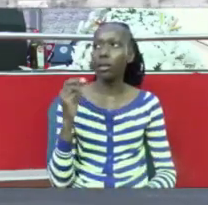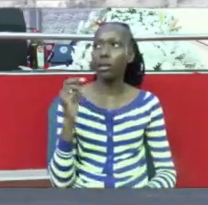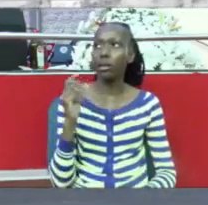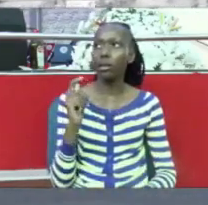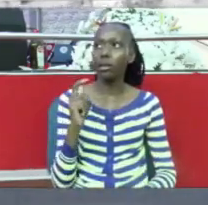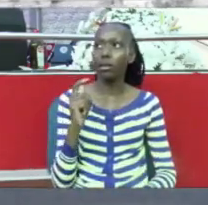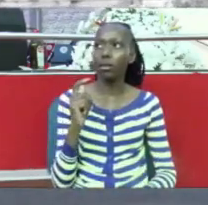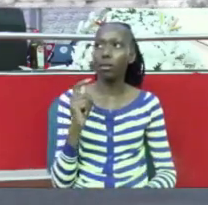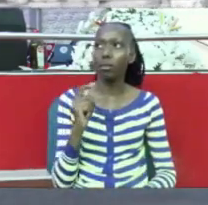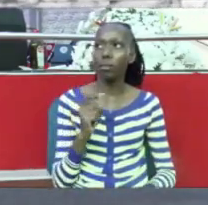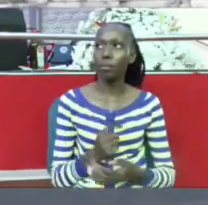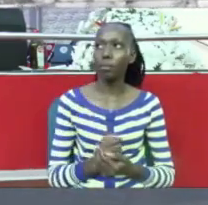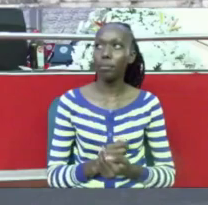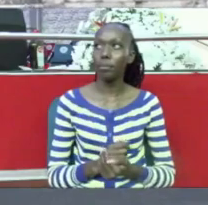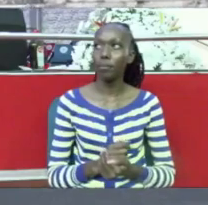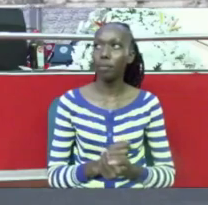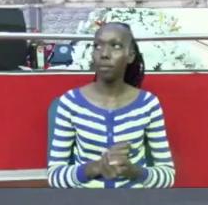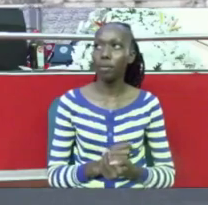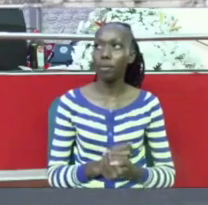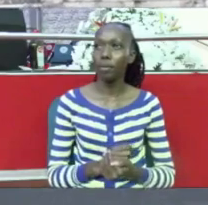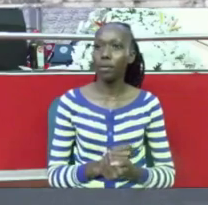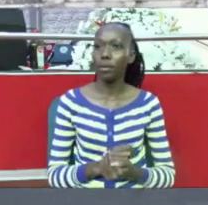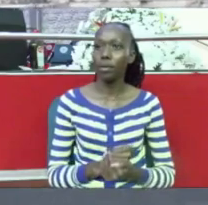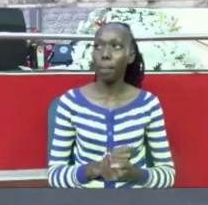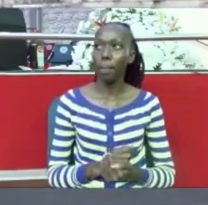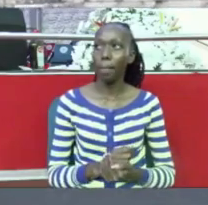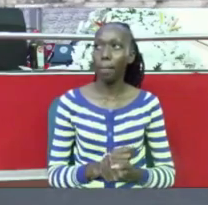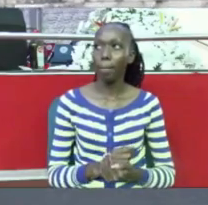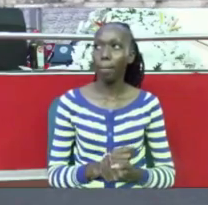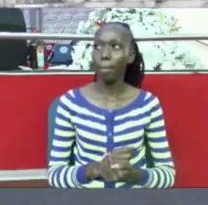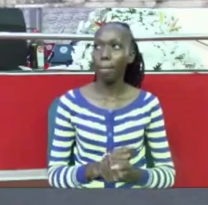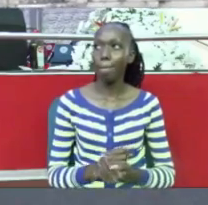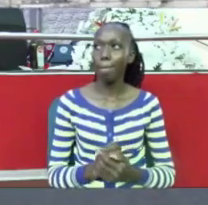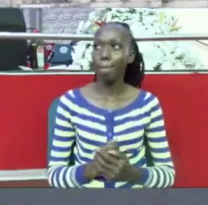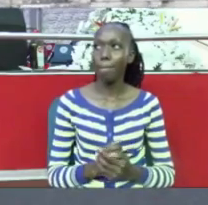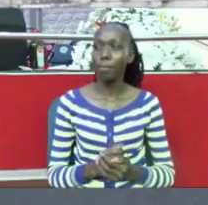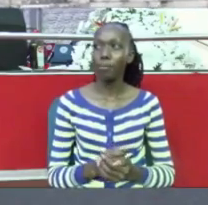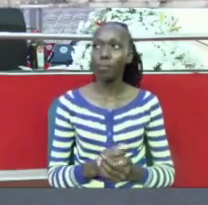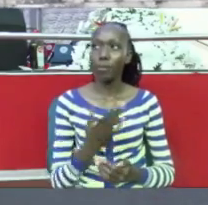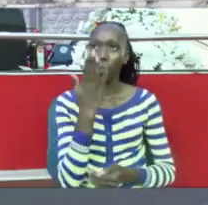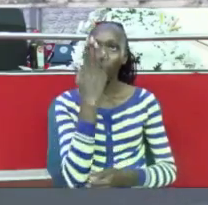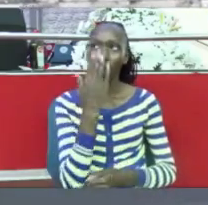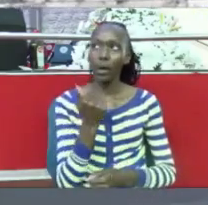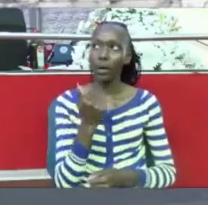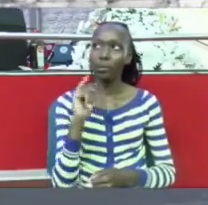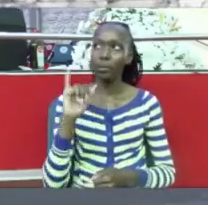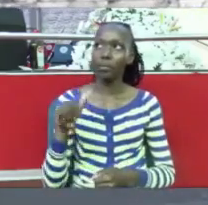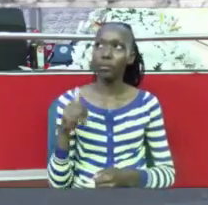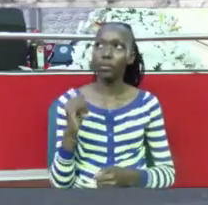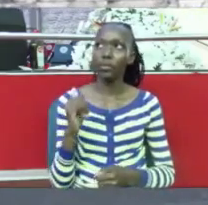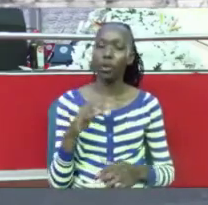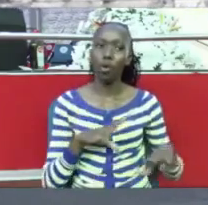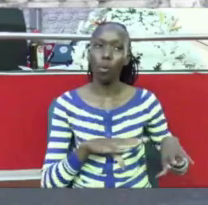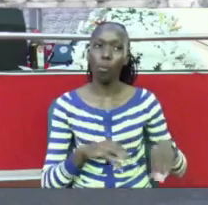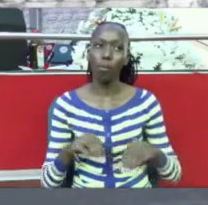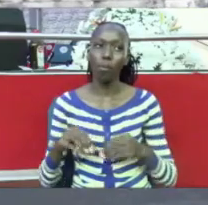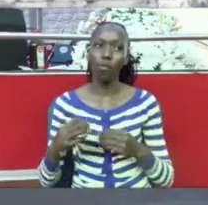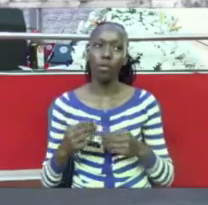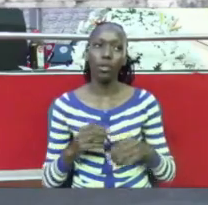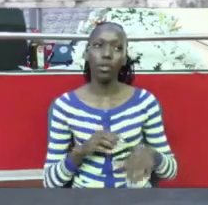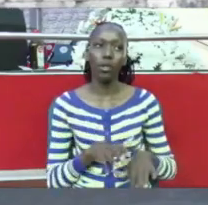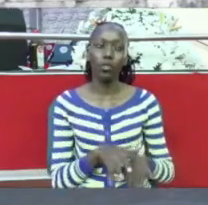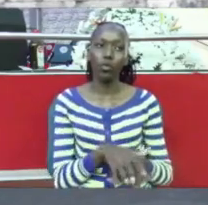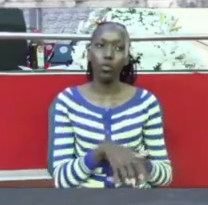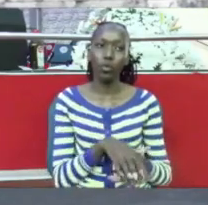was a trickster. Kwa sababu yeye alikuwa mjanja. He was moving slowly and smoothly. Alikuwa anatembea pole pole na umakinifu. Without being noticed.